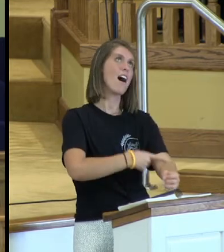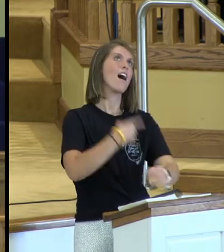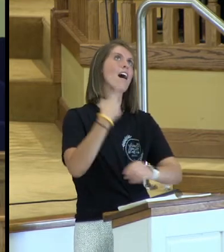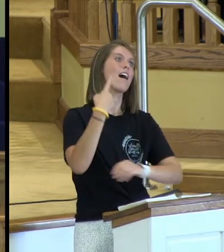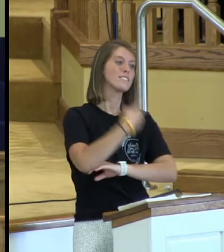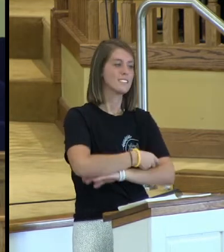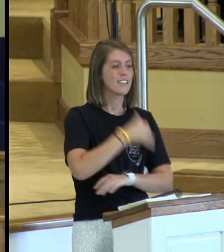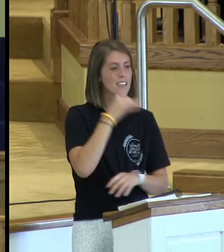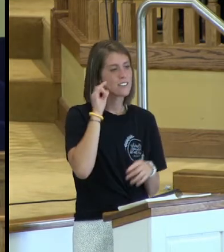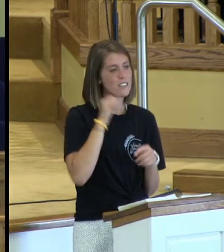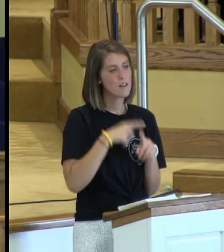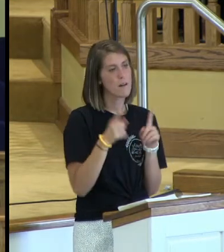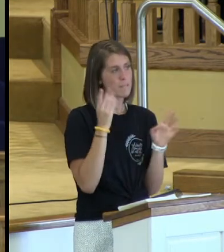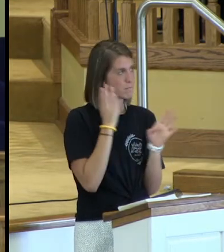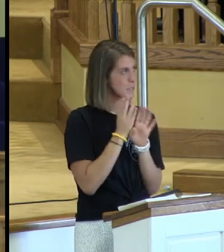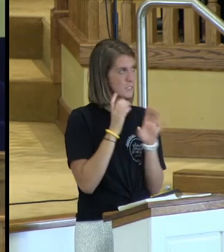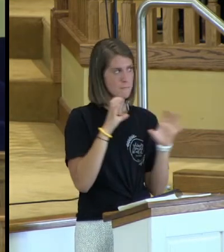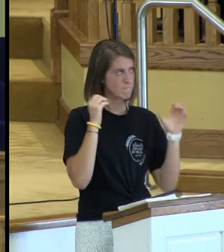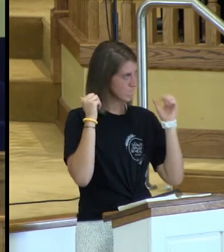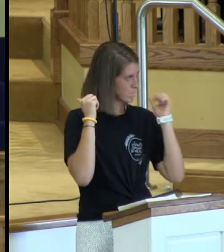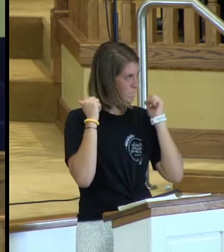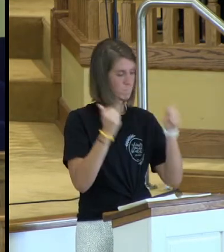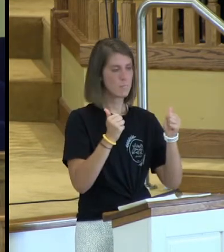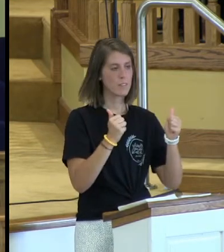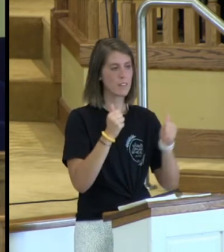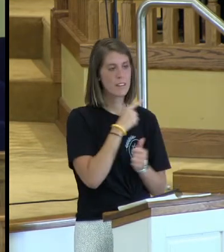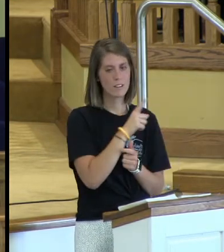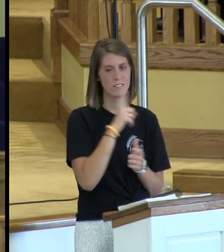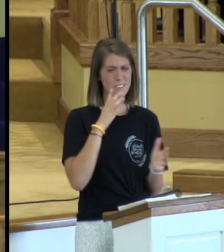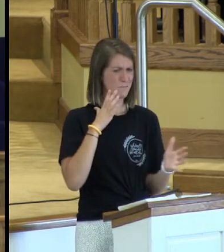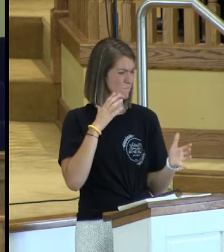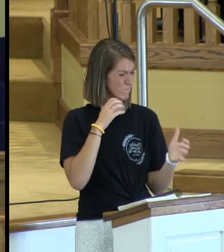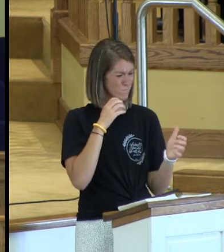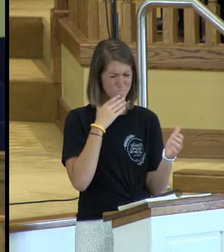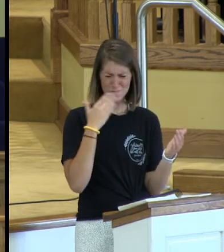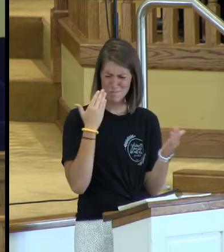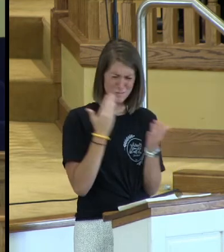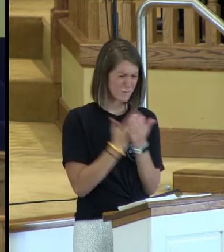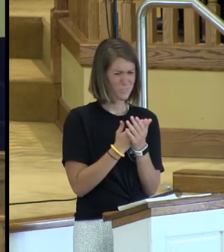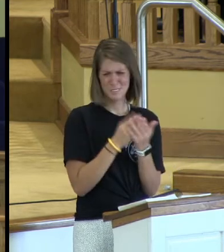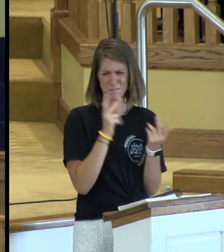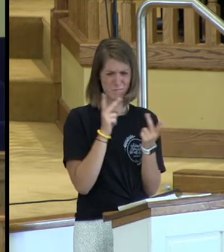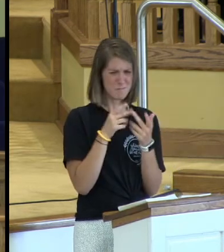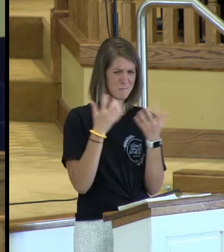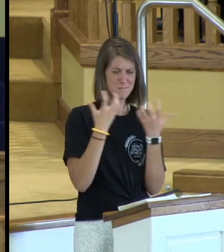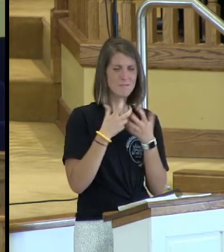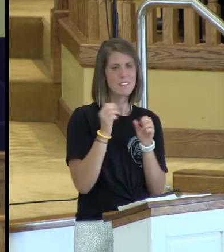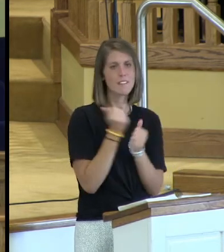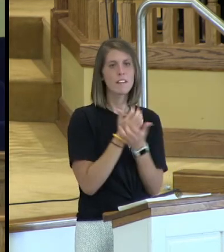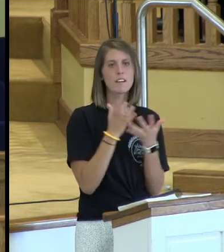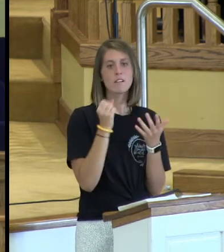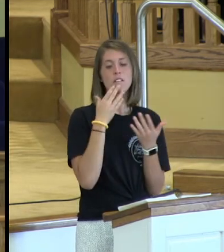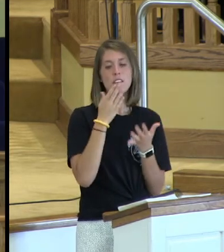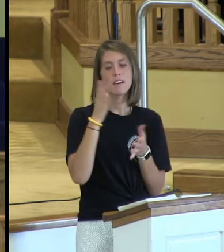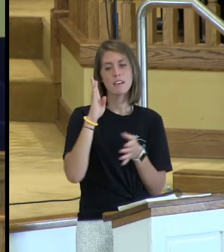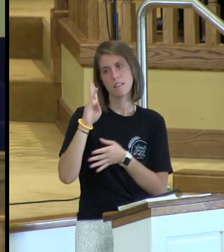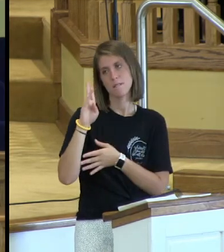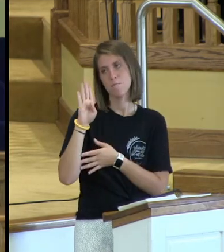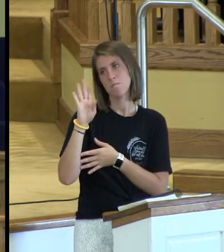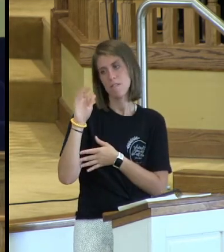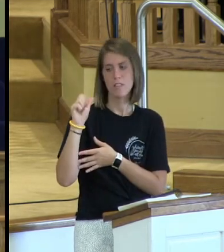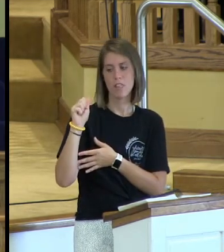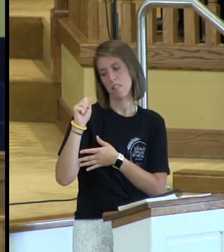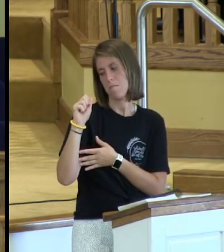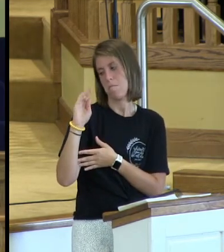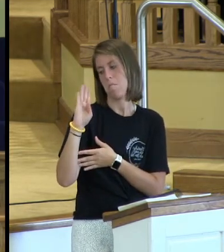but those buses did great. They're in immaculate shape, and we thank Buffalo Ridge Baptist Church for gifting them to